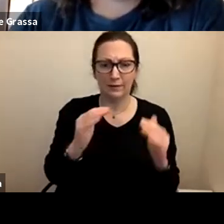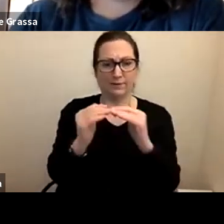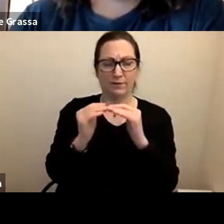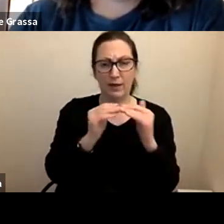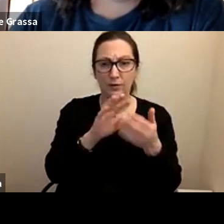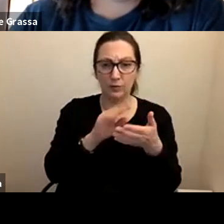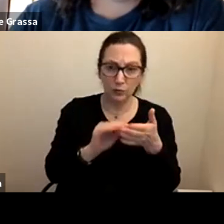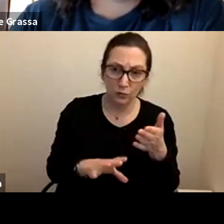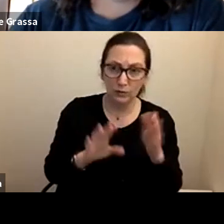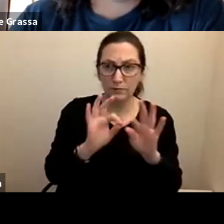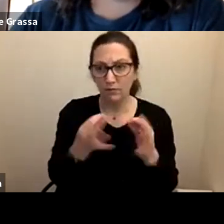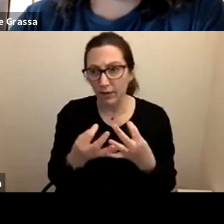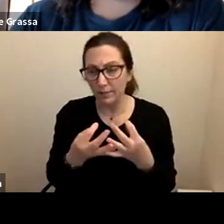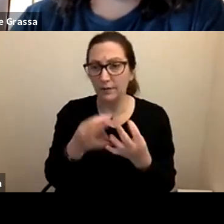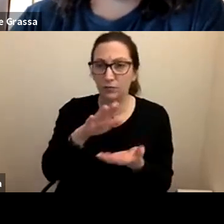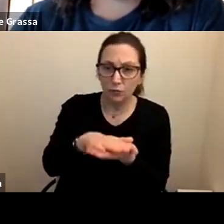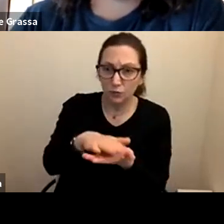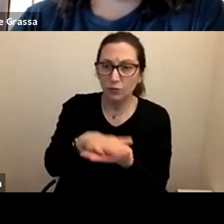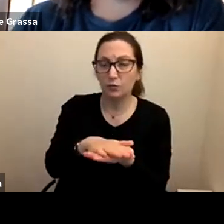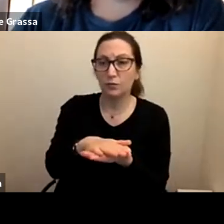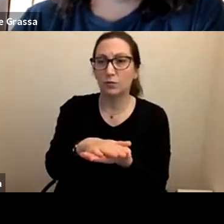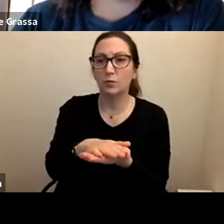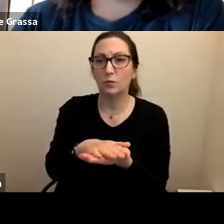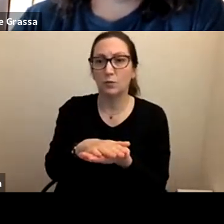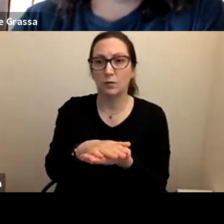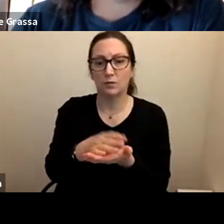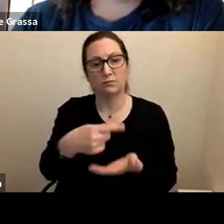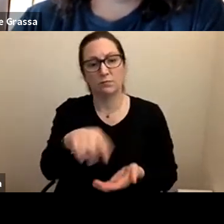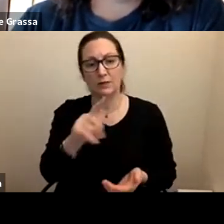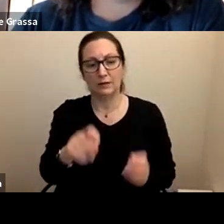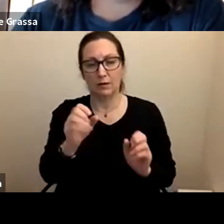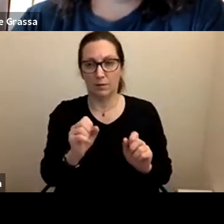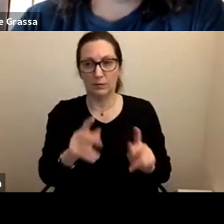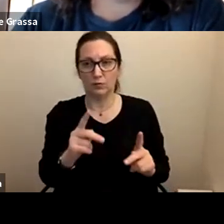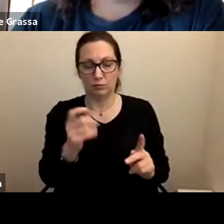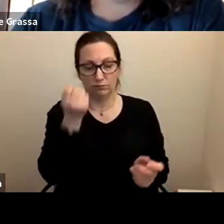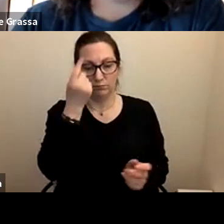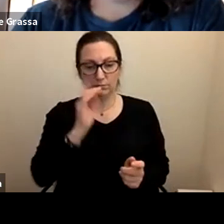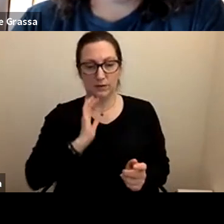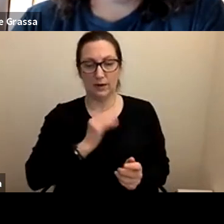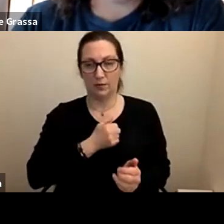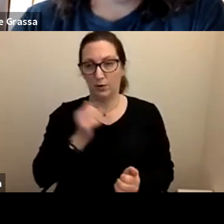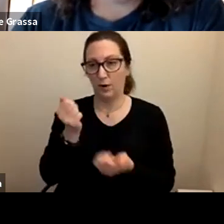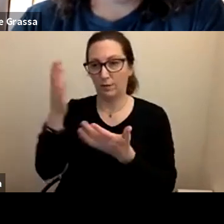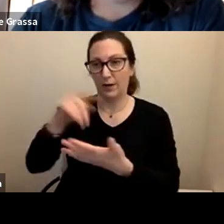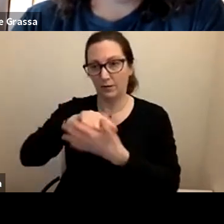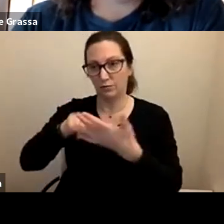in the city the opportunity to understand what the recommendations might be.